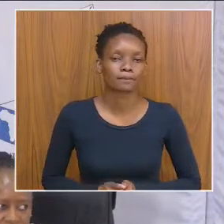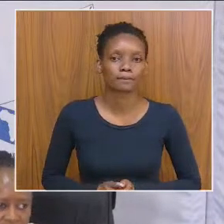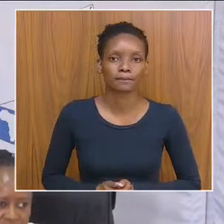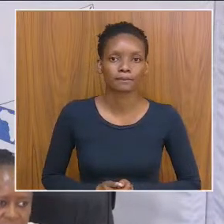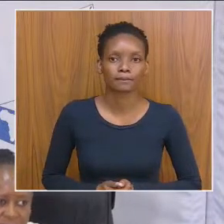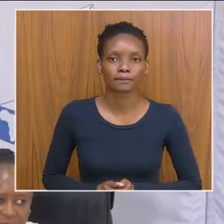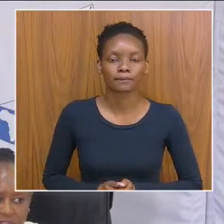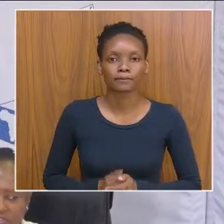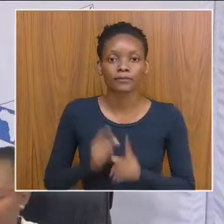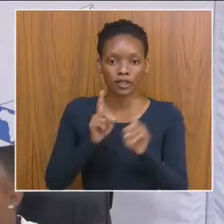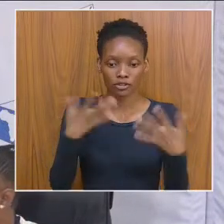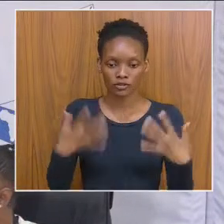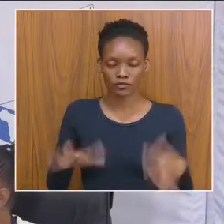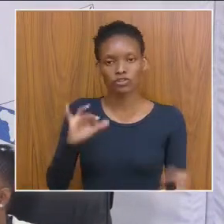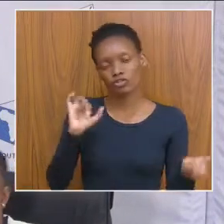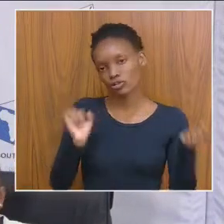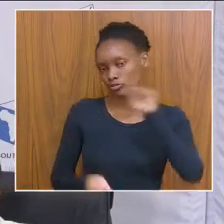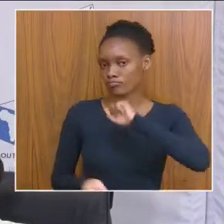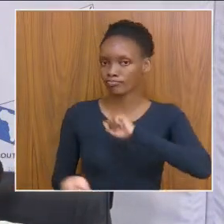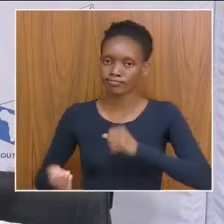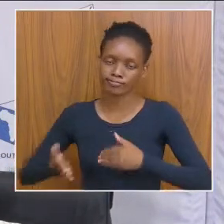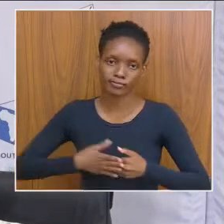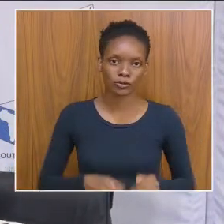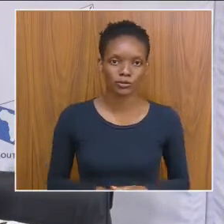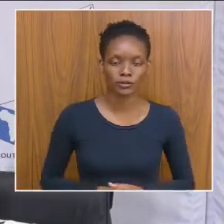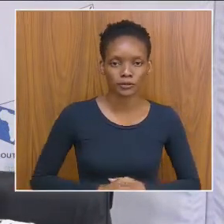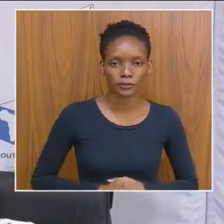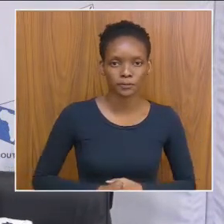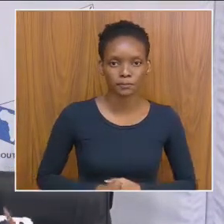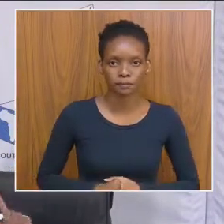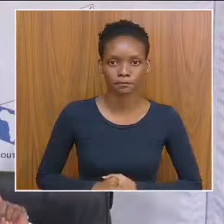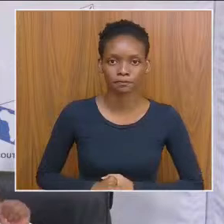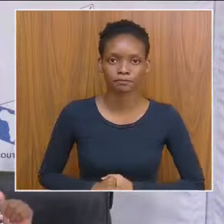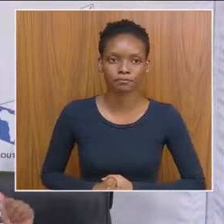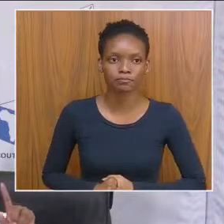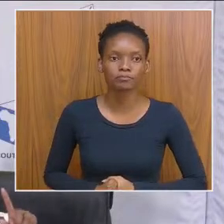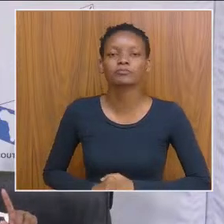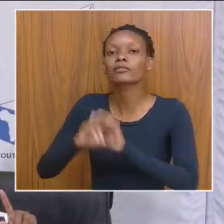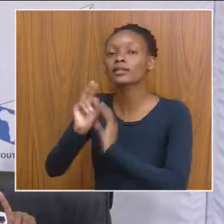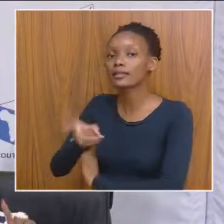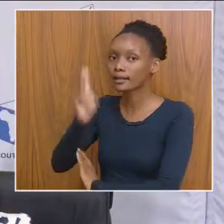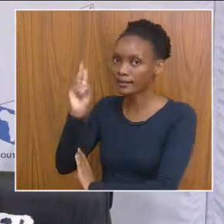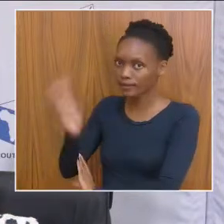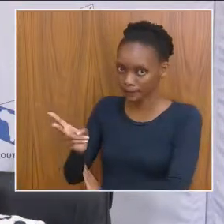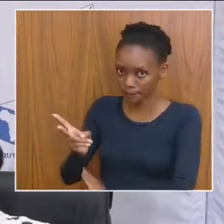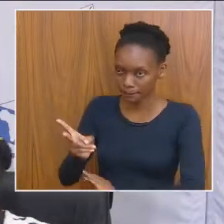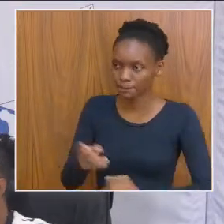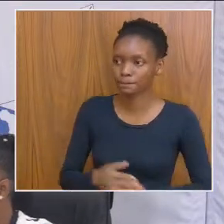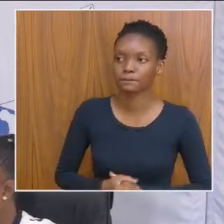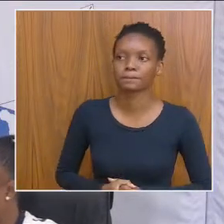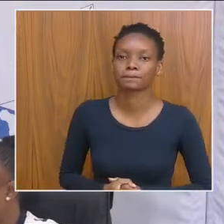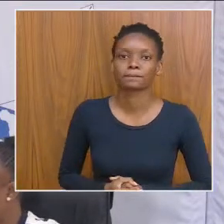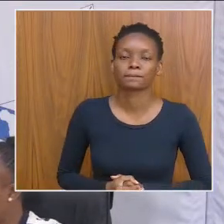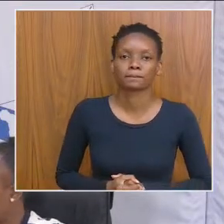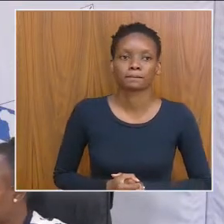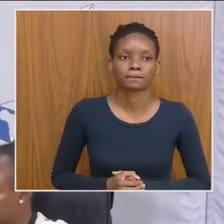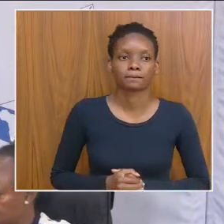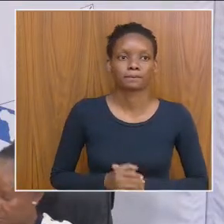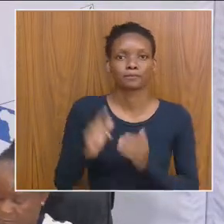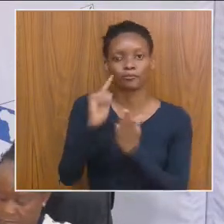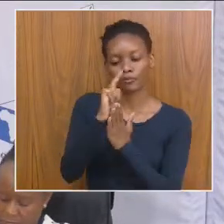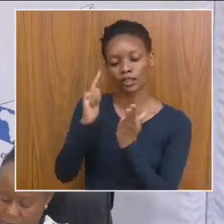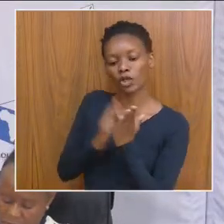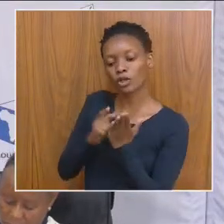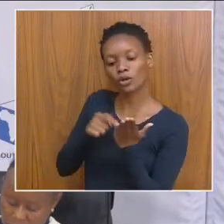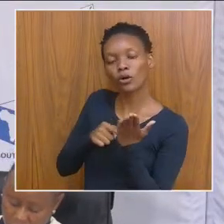up. Thank you very much. Okay. Let's repeat. The law provides